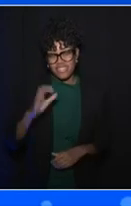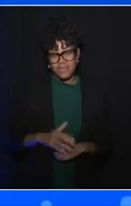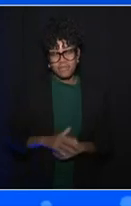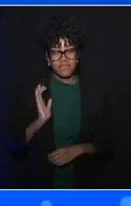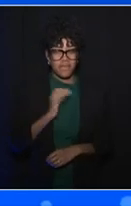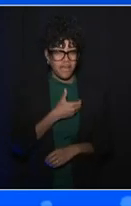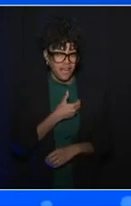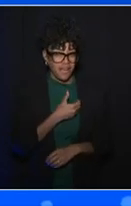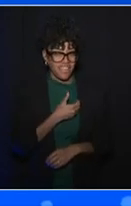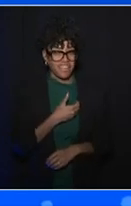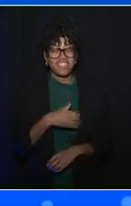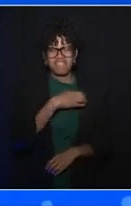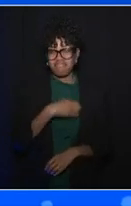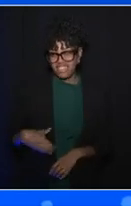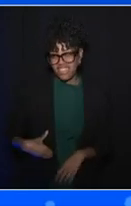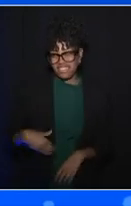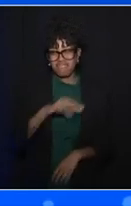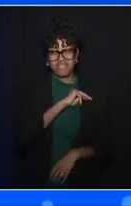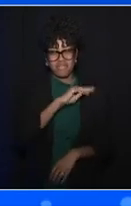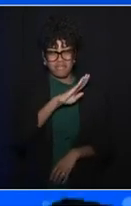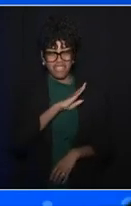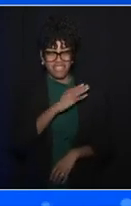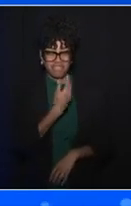own Mayor, Muriel Bowser.